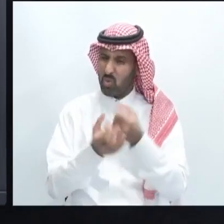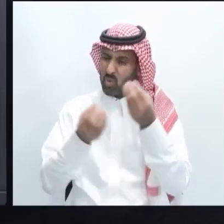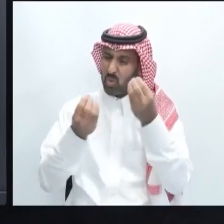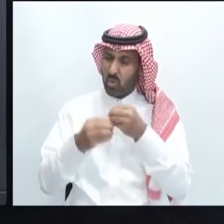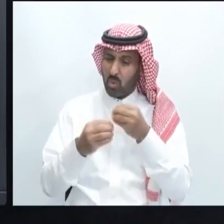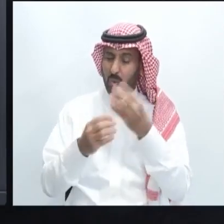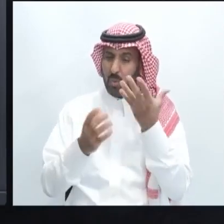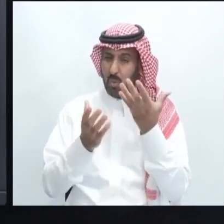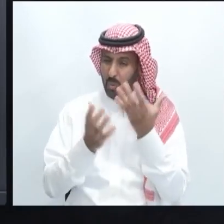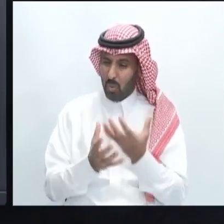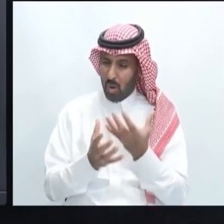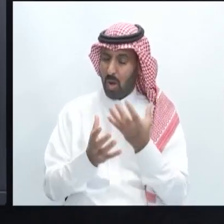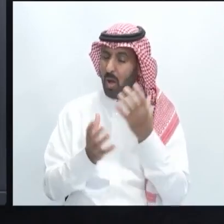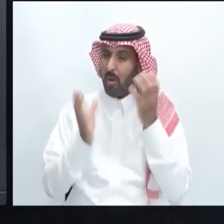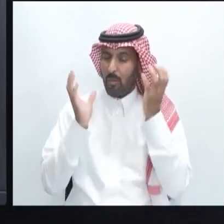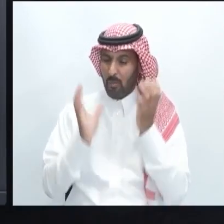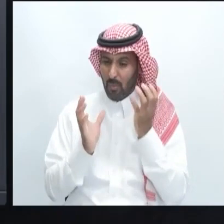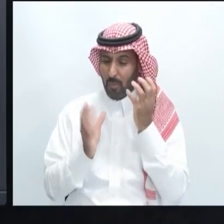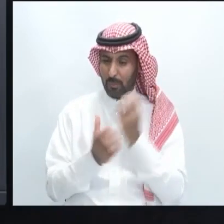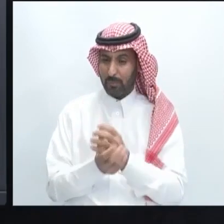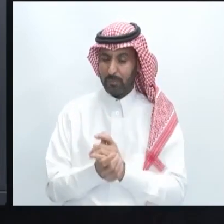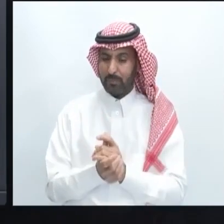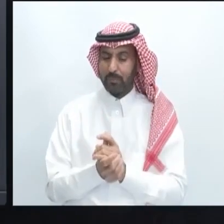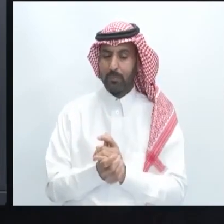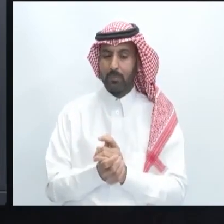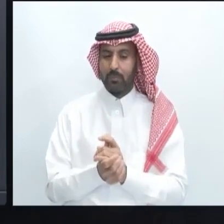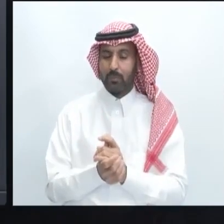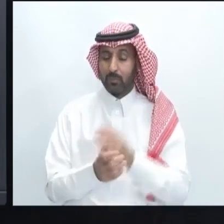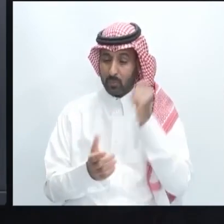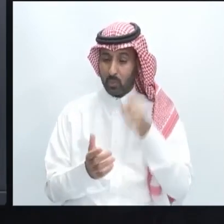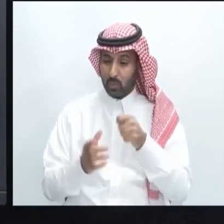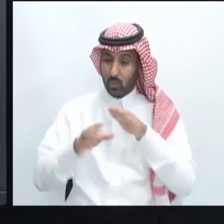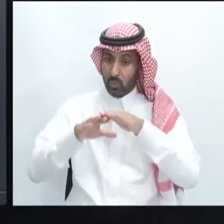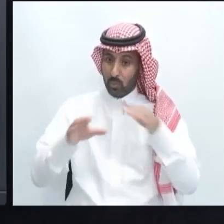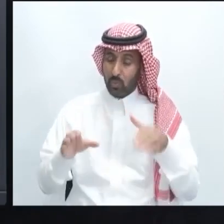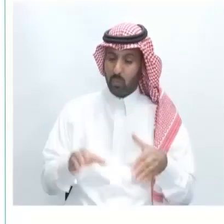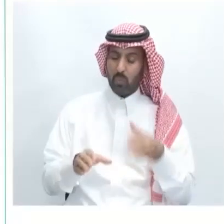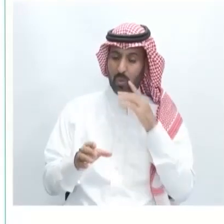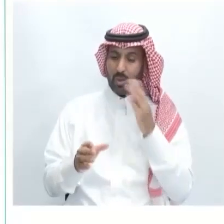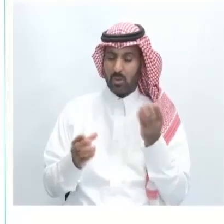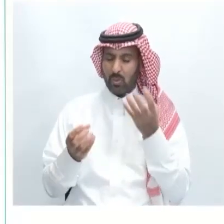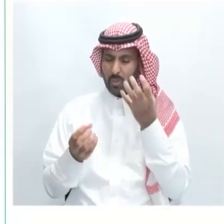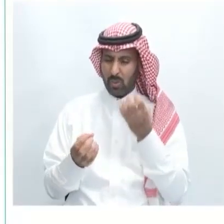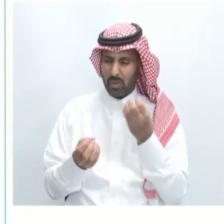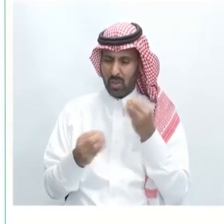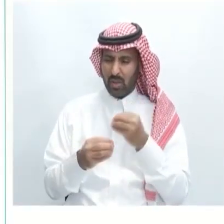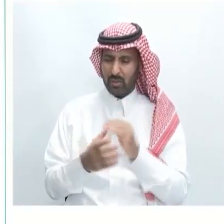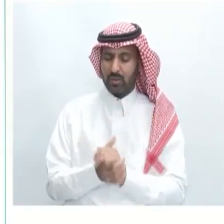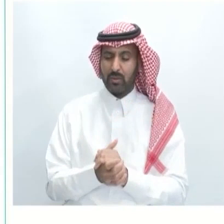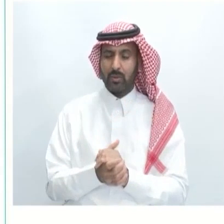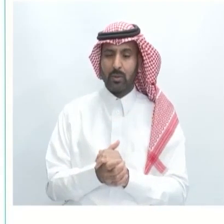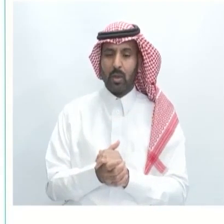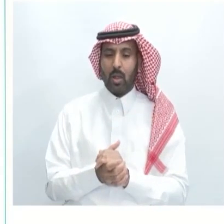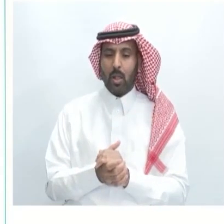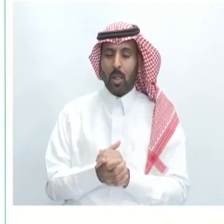It's a great responsibility to defend someone in court. So this is too much stress for them. What